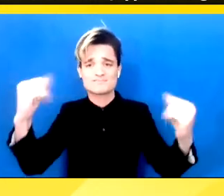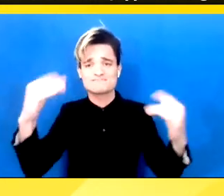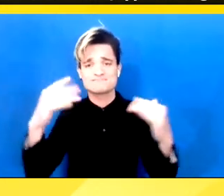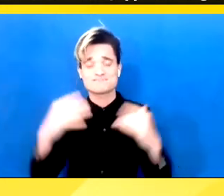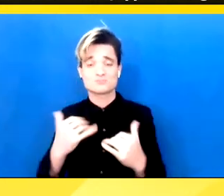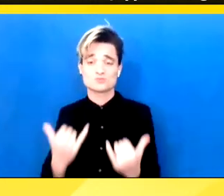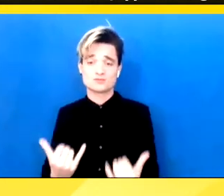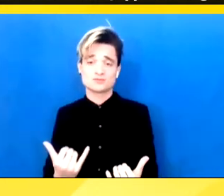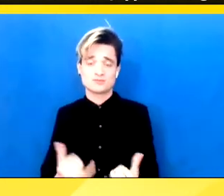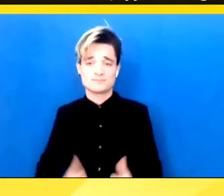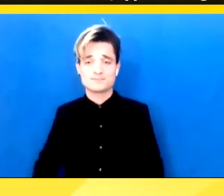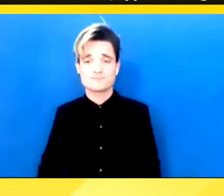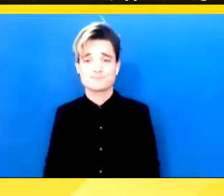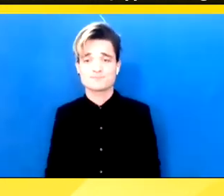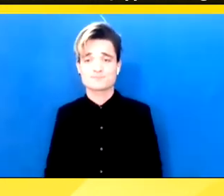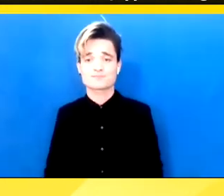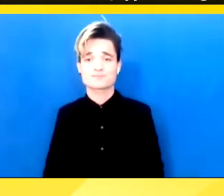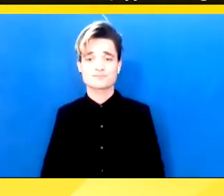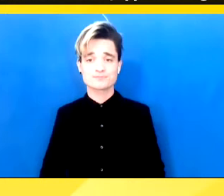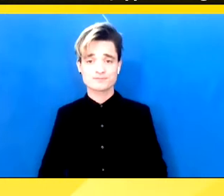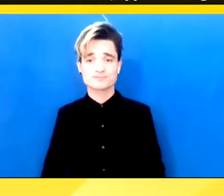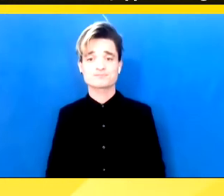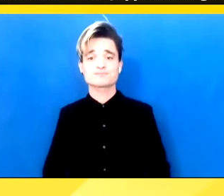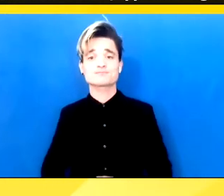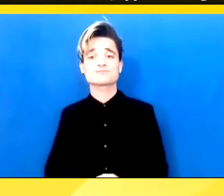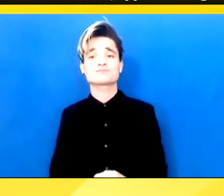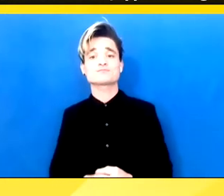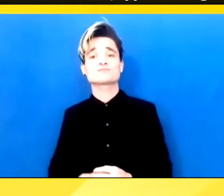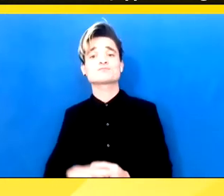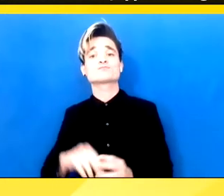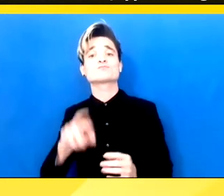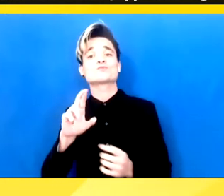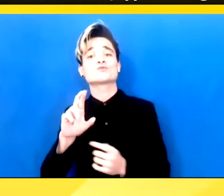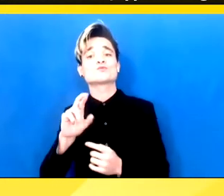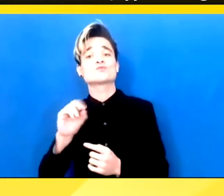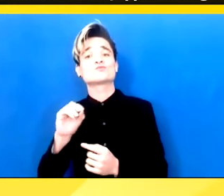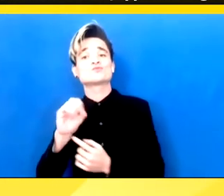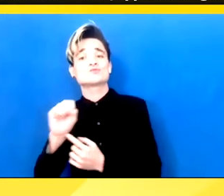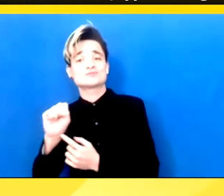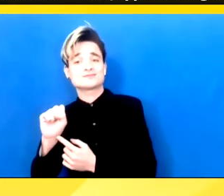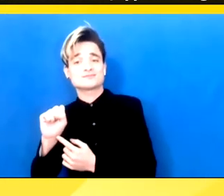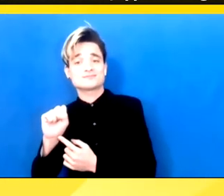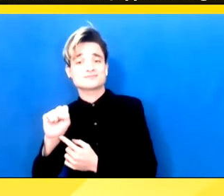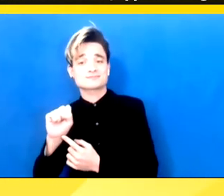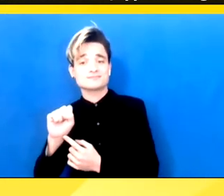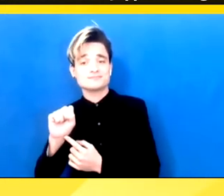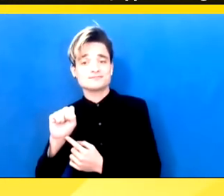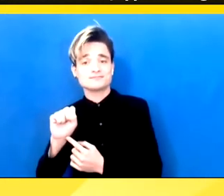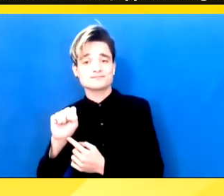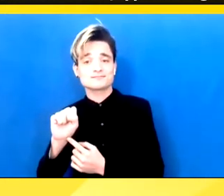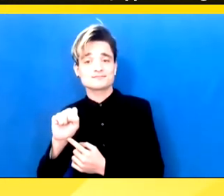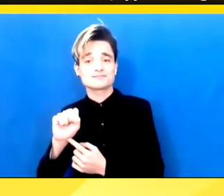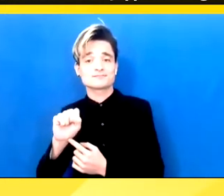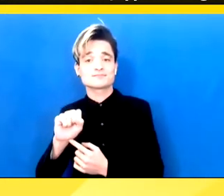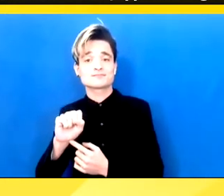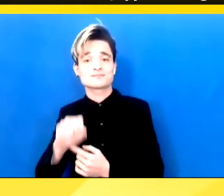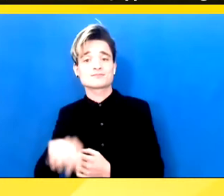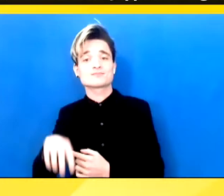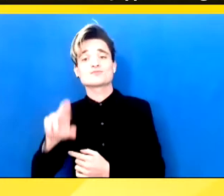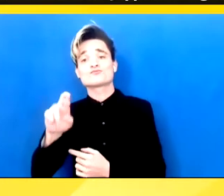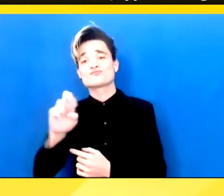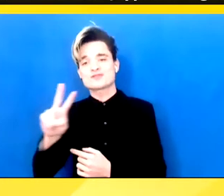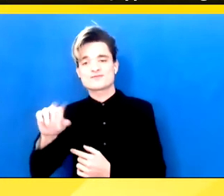And now we'll go to Ross Pellis and Reverend Dr. Liz Steele Harris, who will bring on labor leaders with messages of